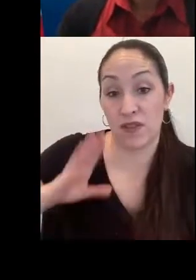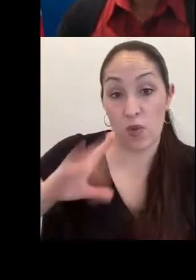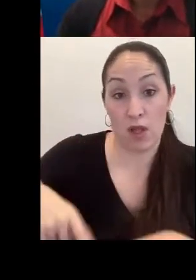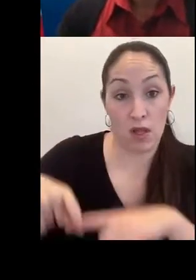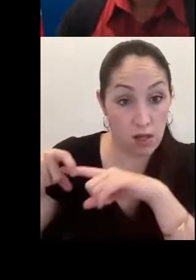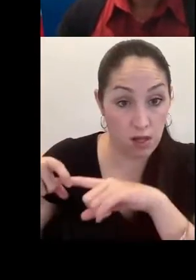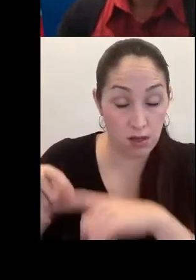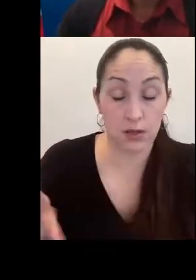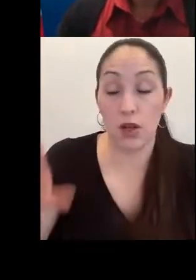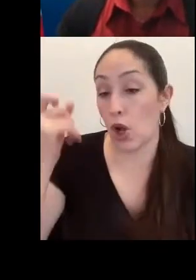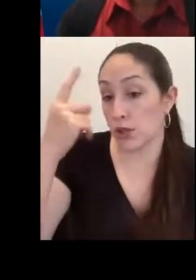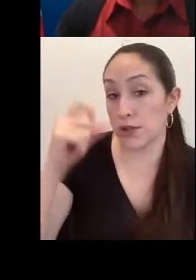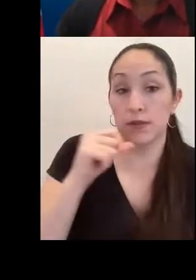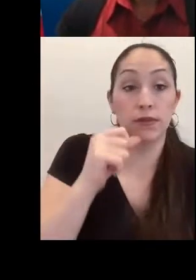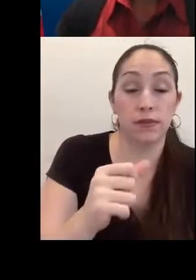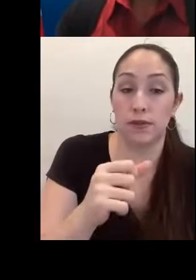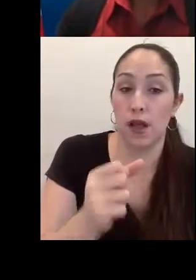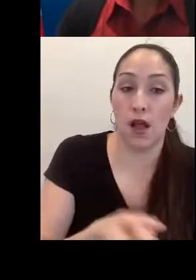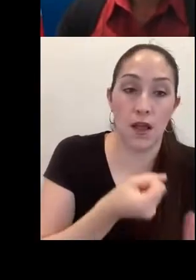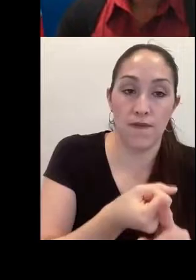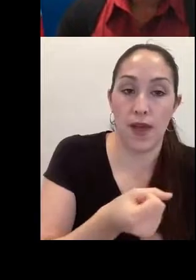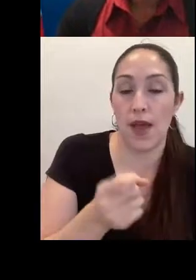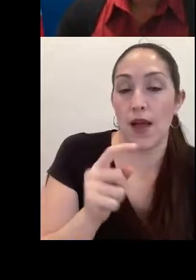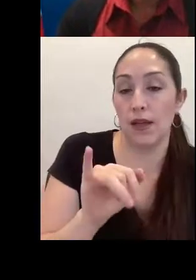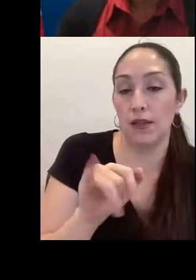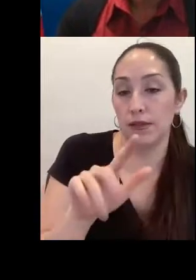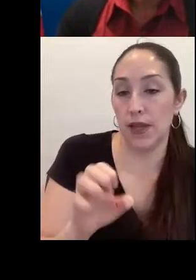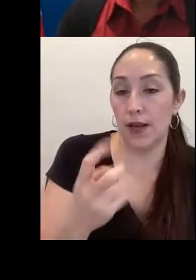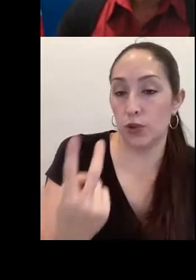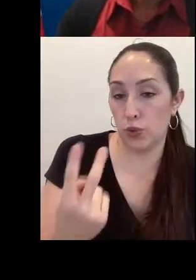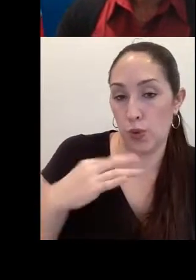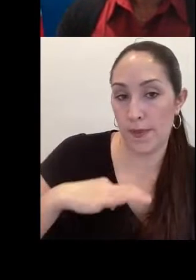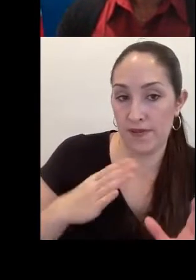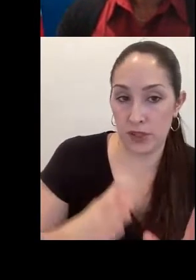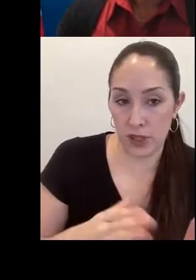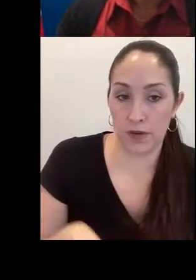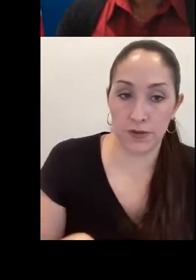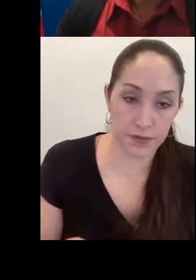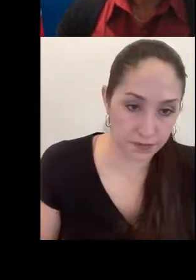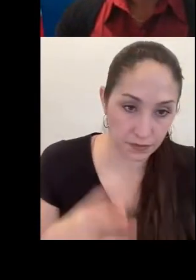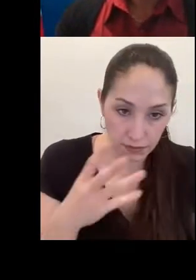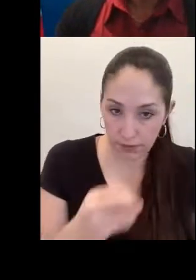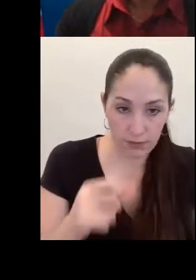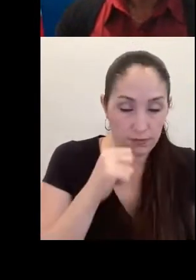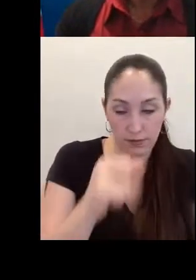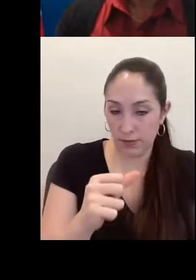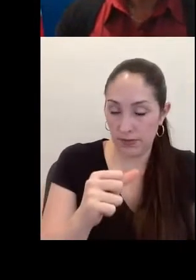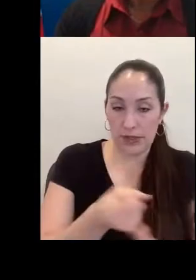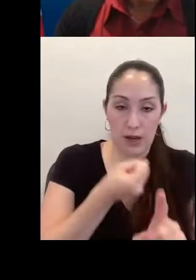not affect Title II beneficiaries, and this does not affect the eligibility for